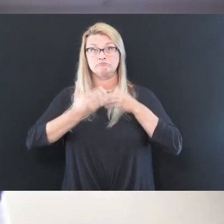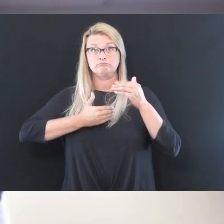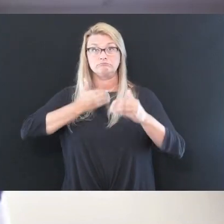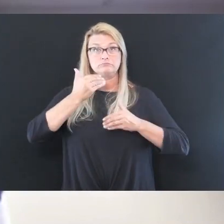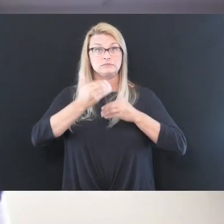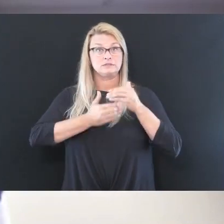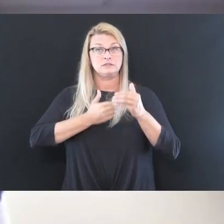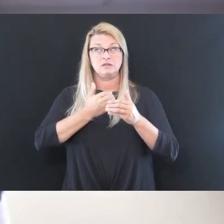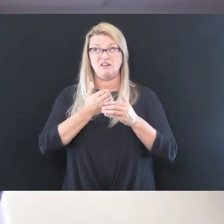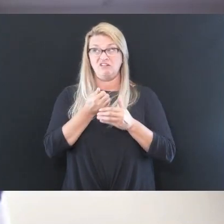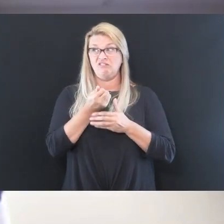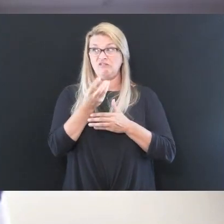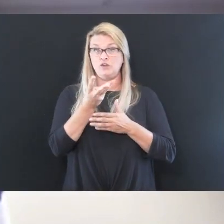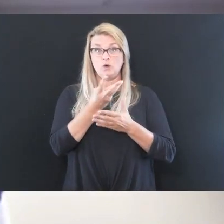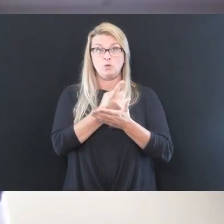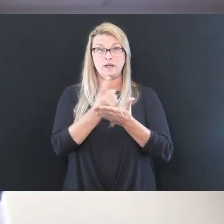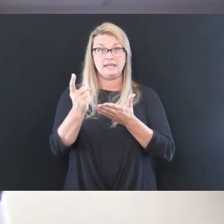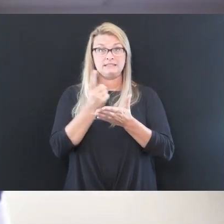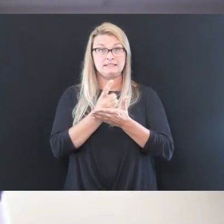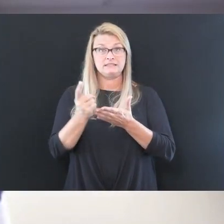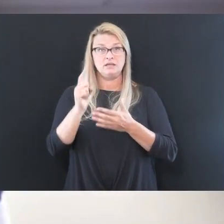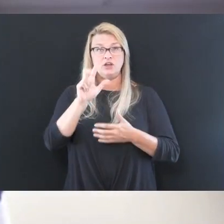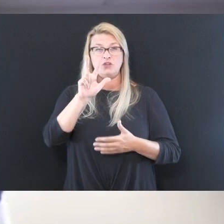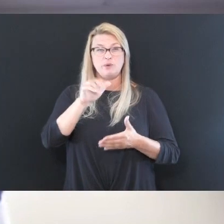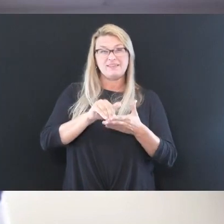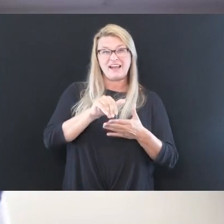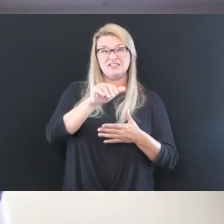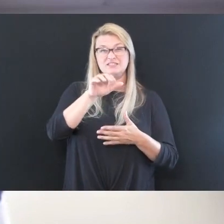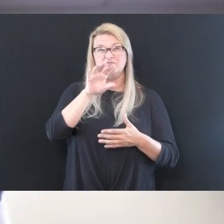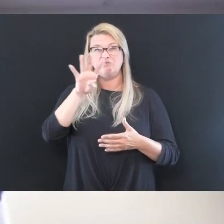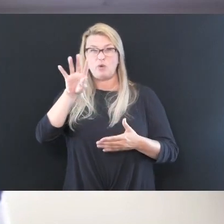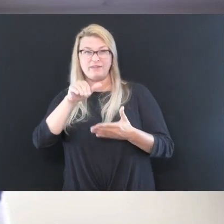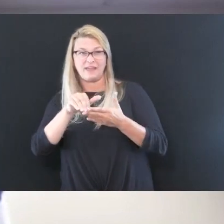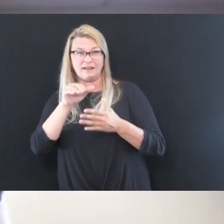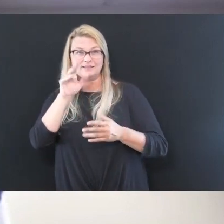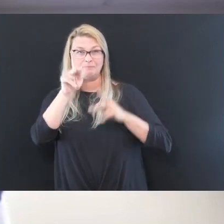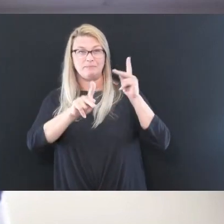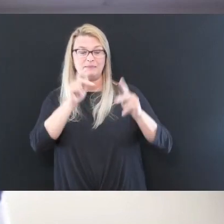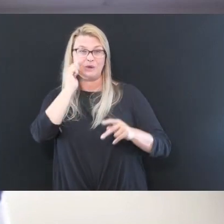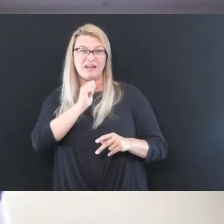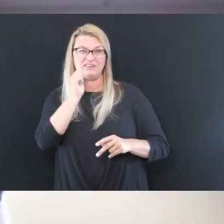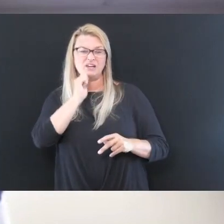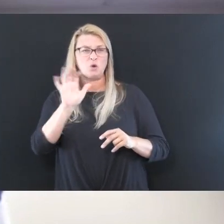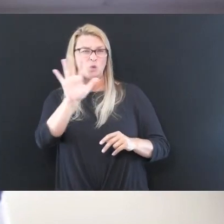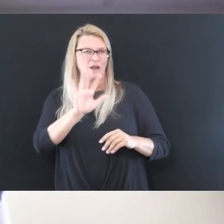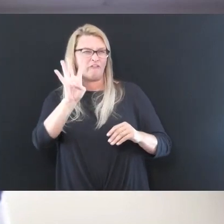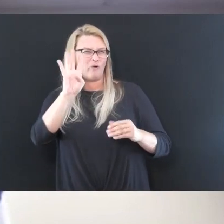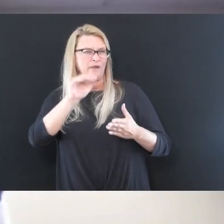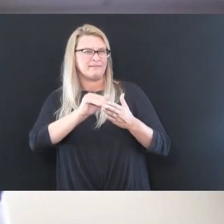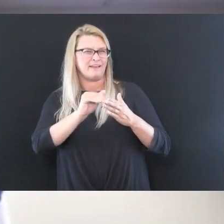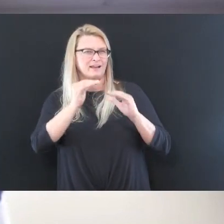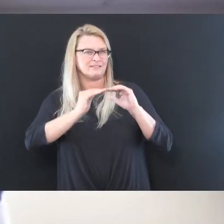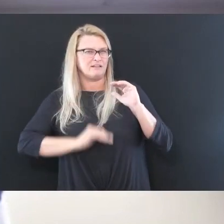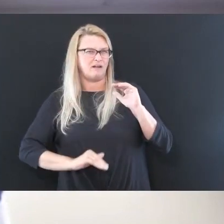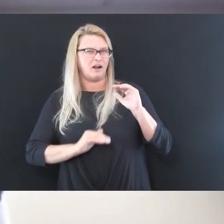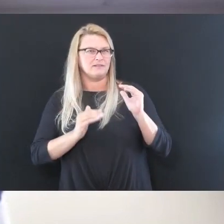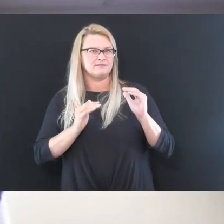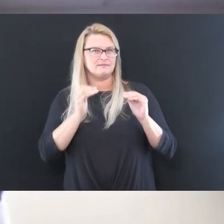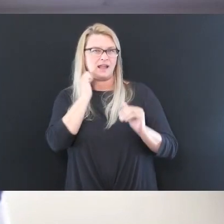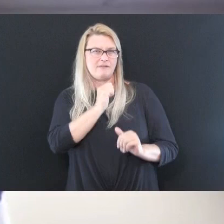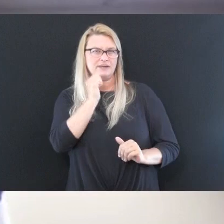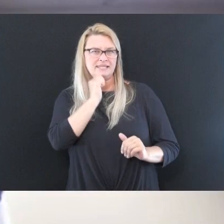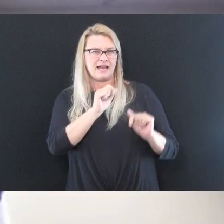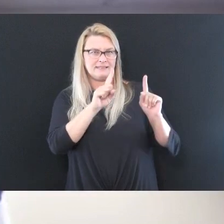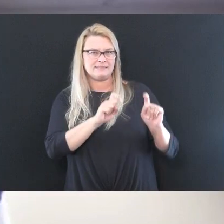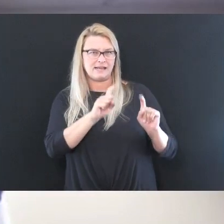last couple weeks at about 3,500 to 4,000 or less than 4,000 a day.